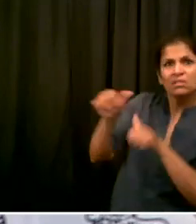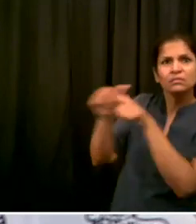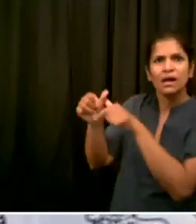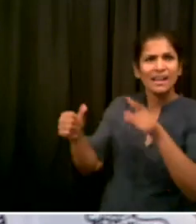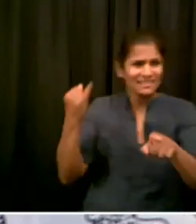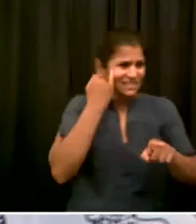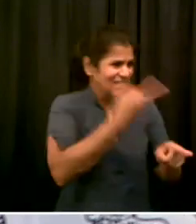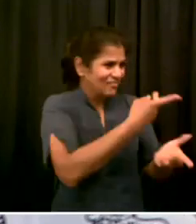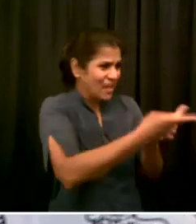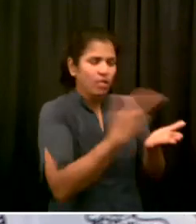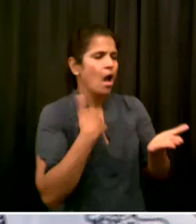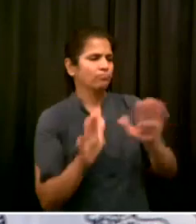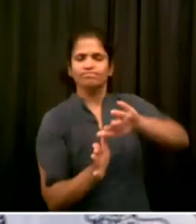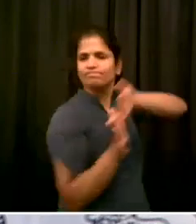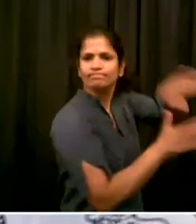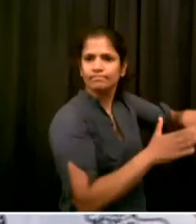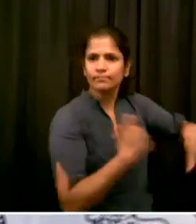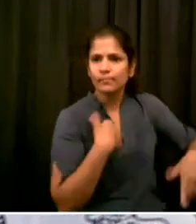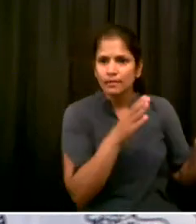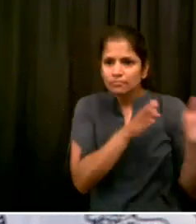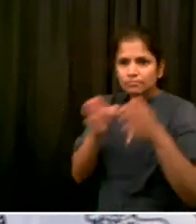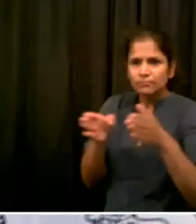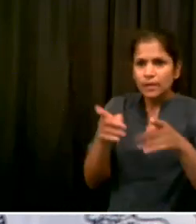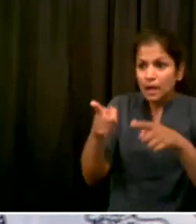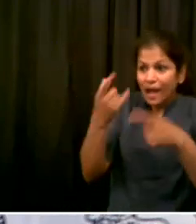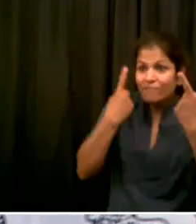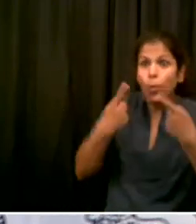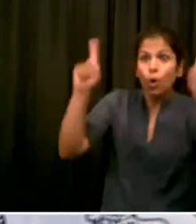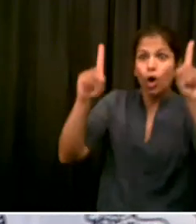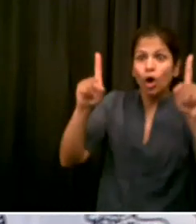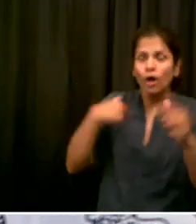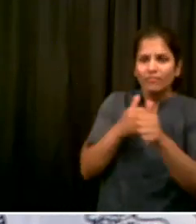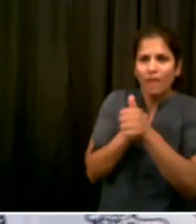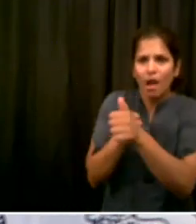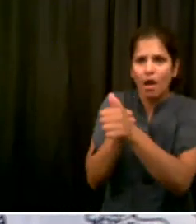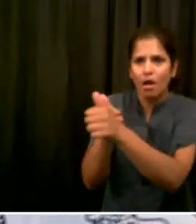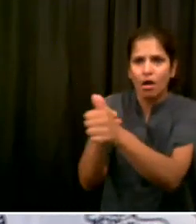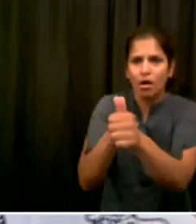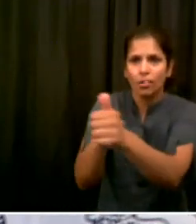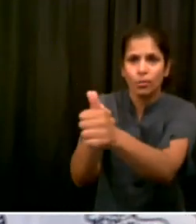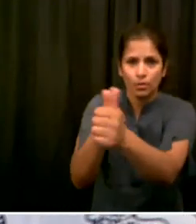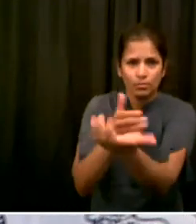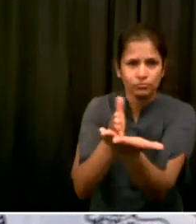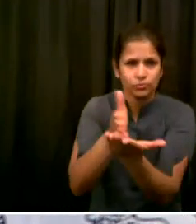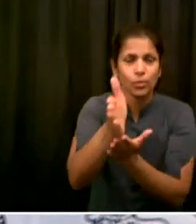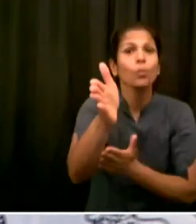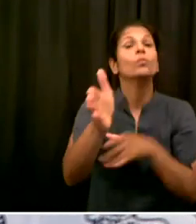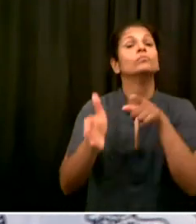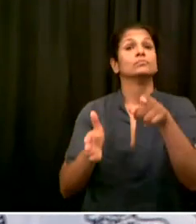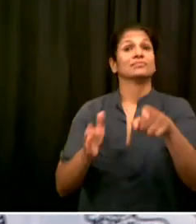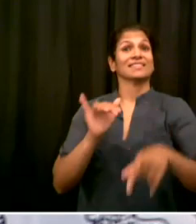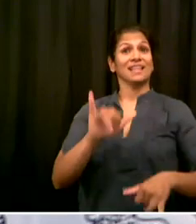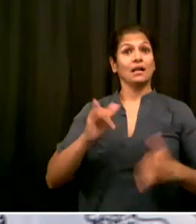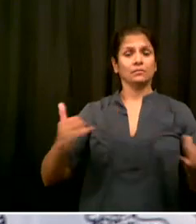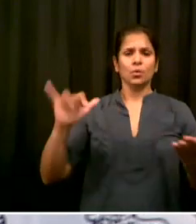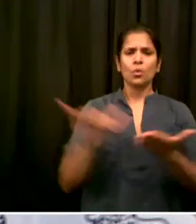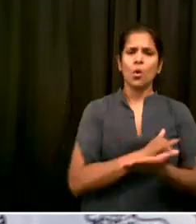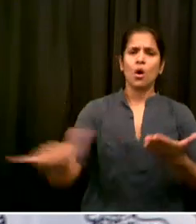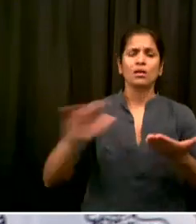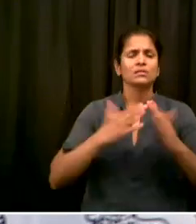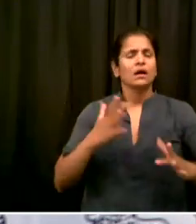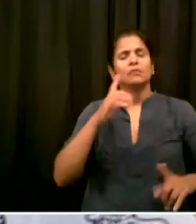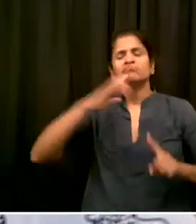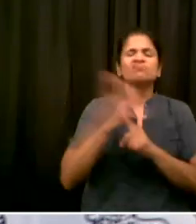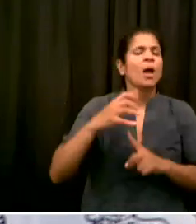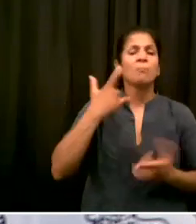we've done here. And to be creative, to recognize that we can make adjustments, we can change course when it makes sense, and be